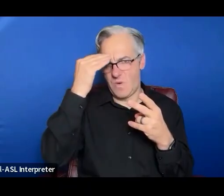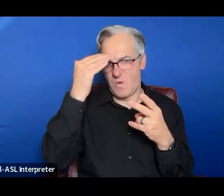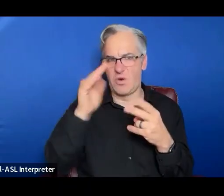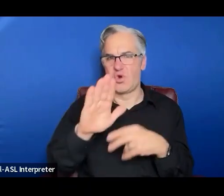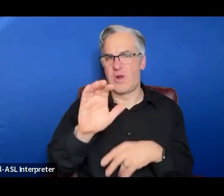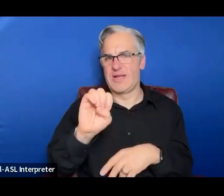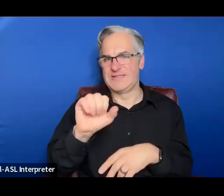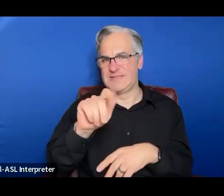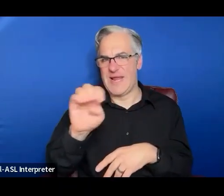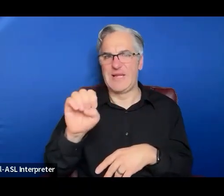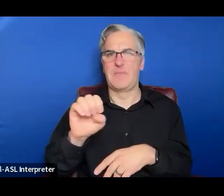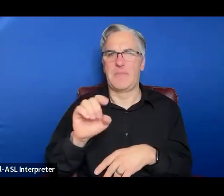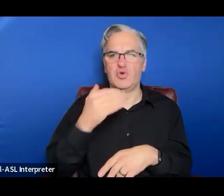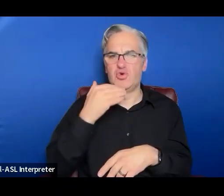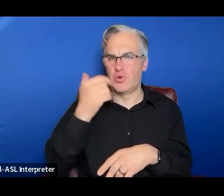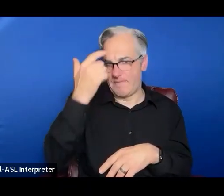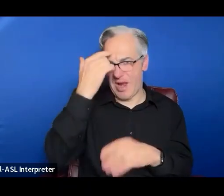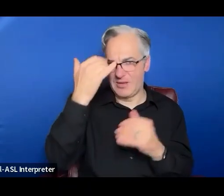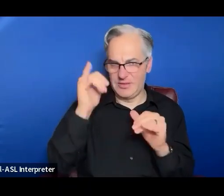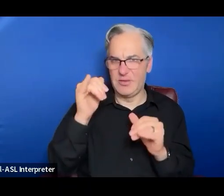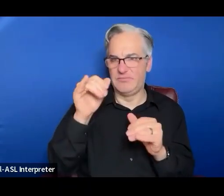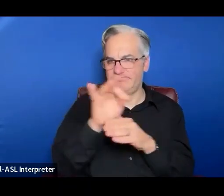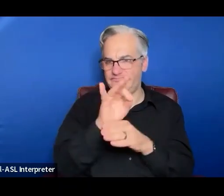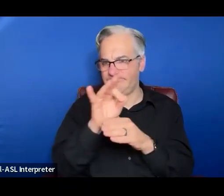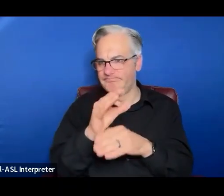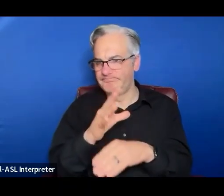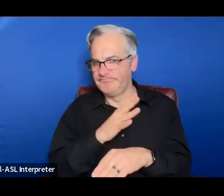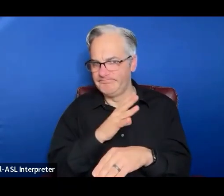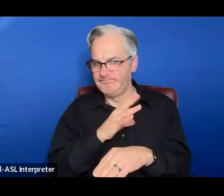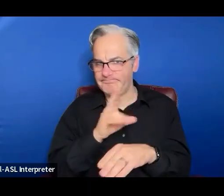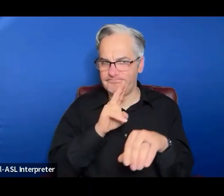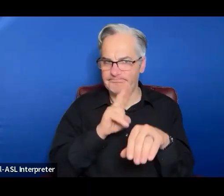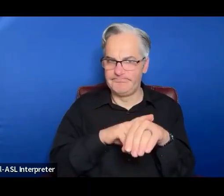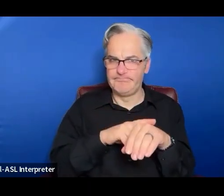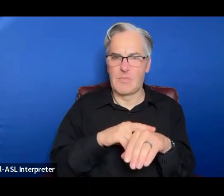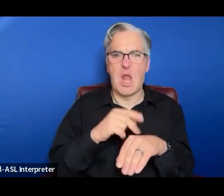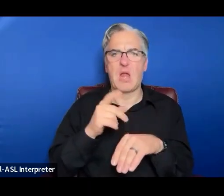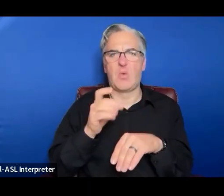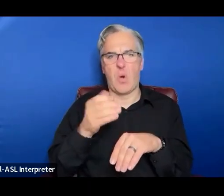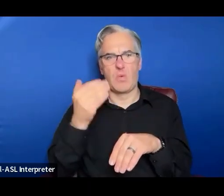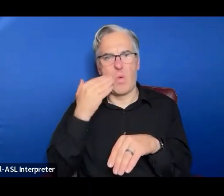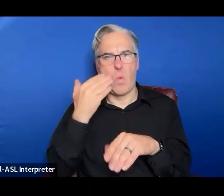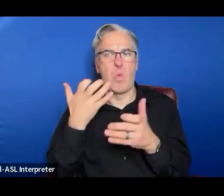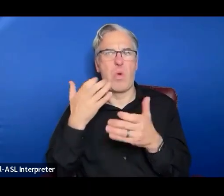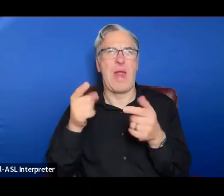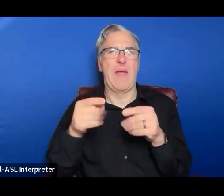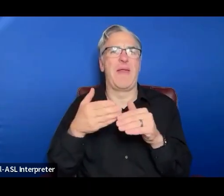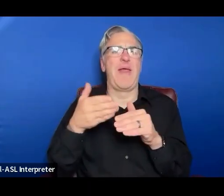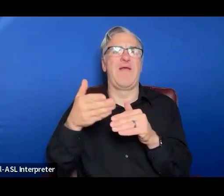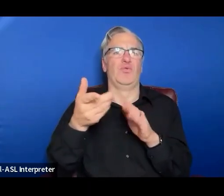a sound mind and know what you want to happen with your estate.